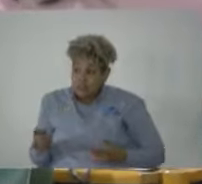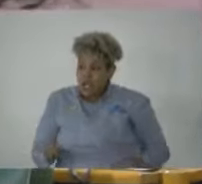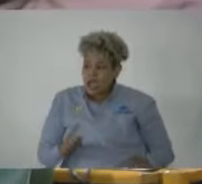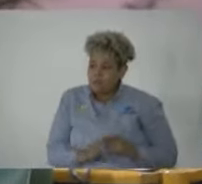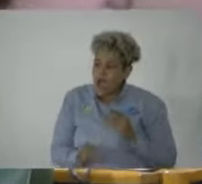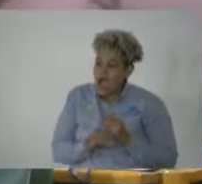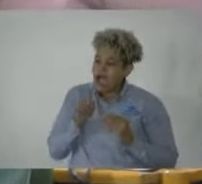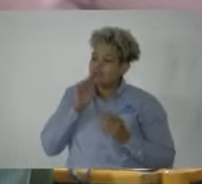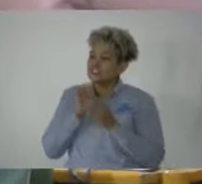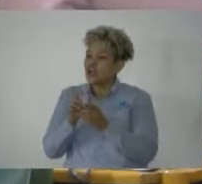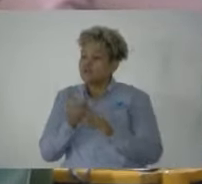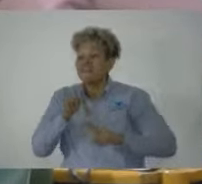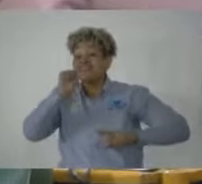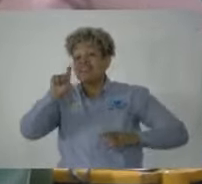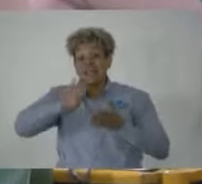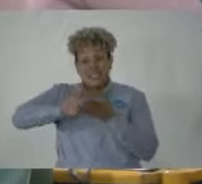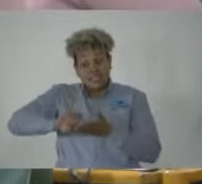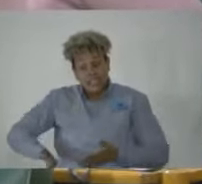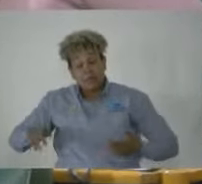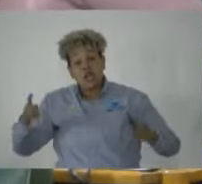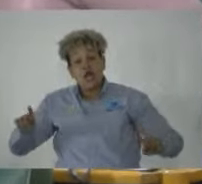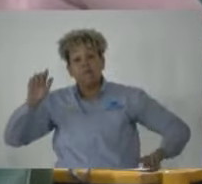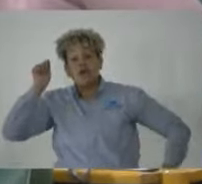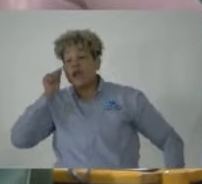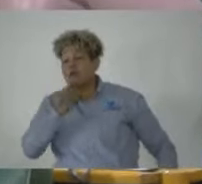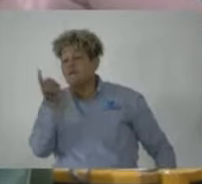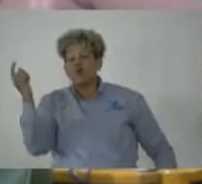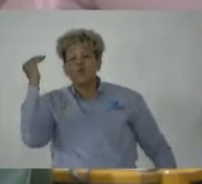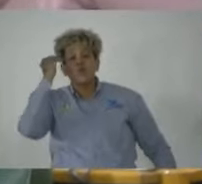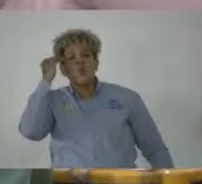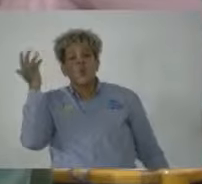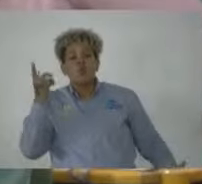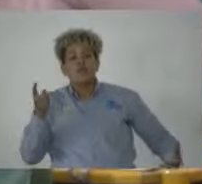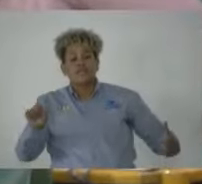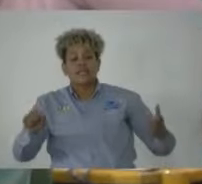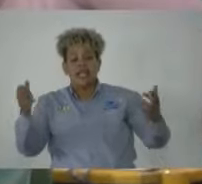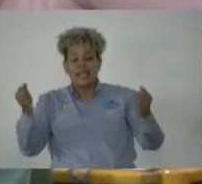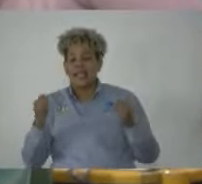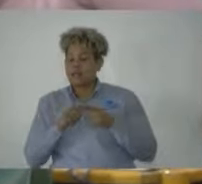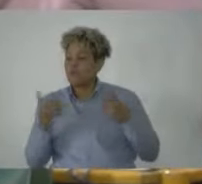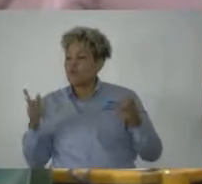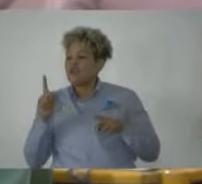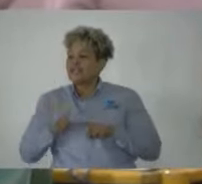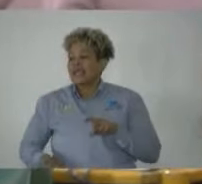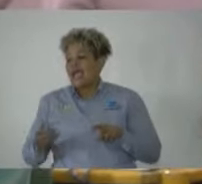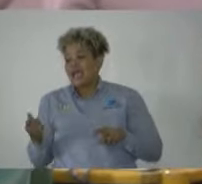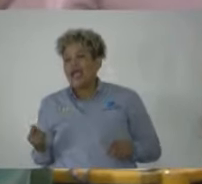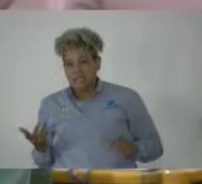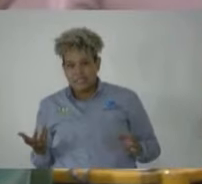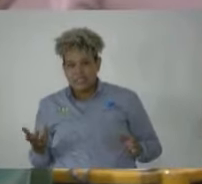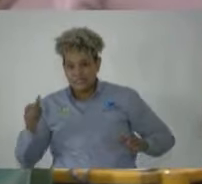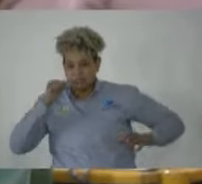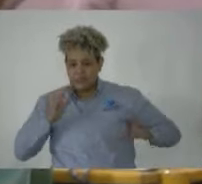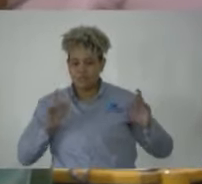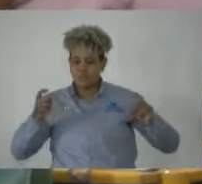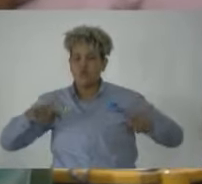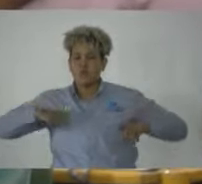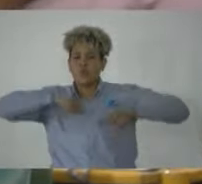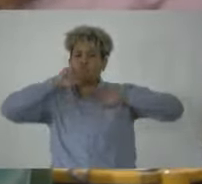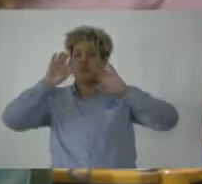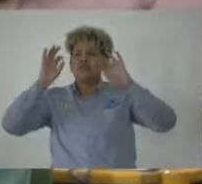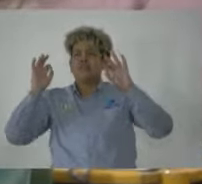And in terms of tax exemptions, everyone knows what they can get and what they cannot. Madam Speaker, we have been